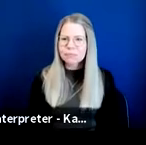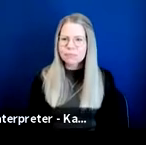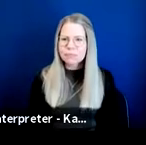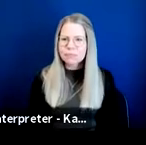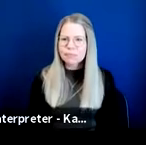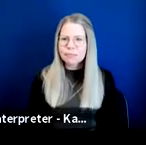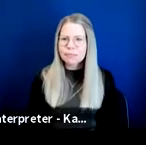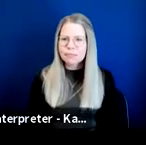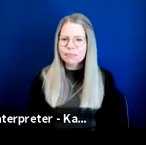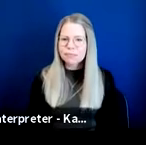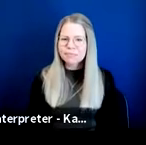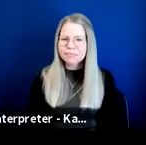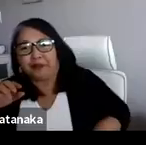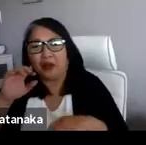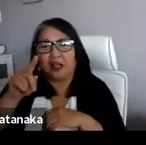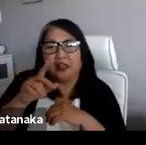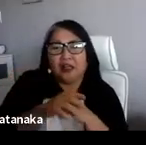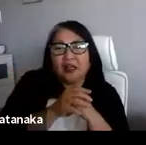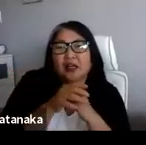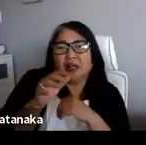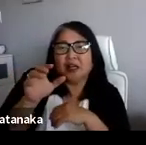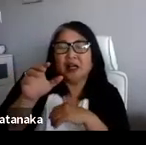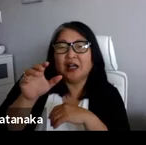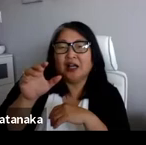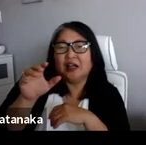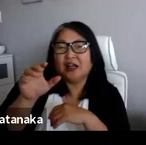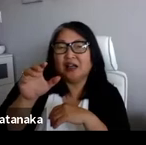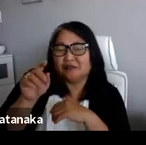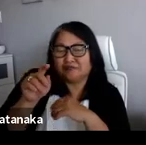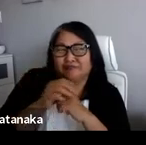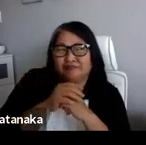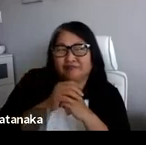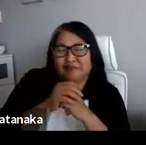thought you were here. Okay.